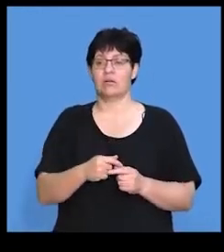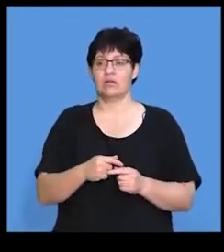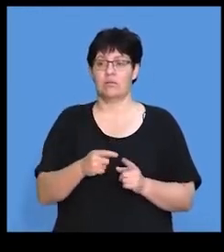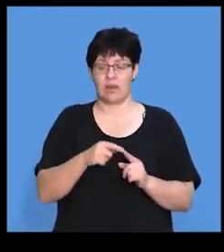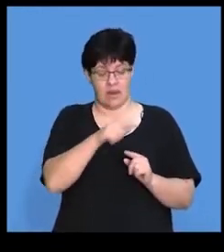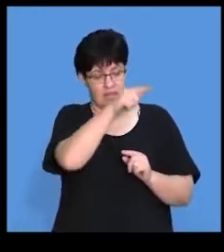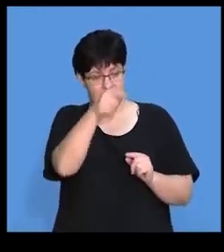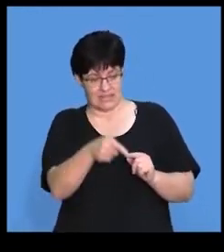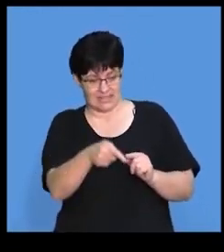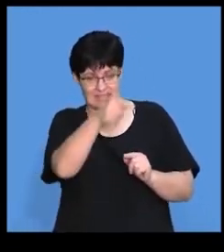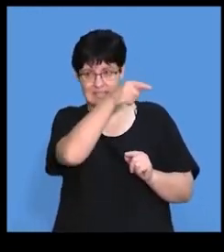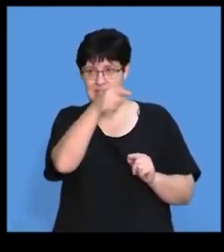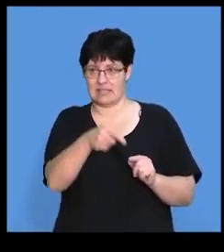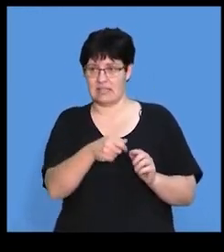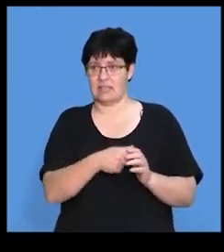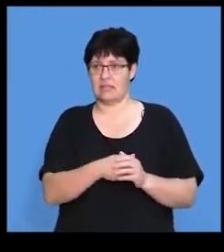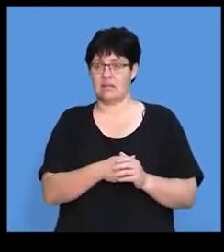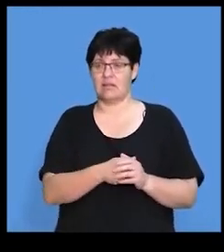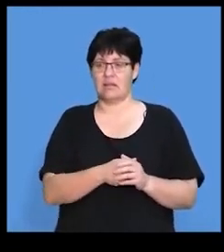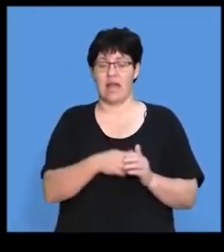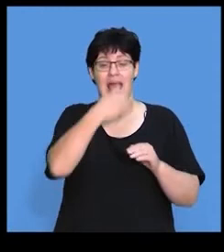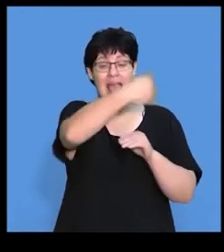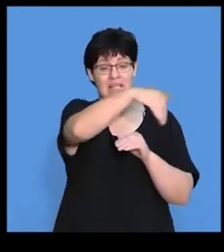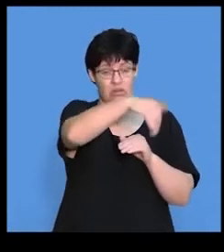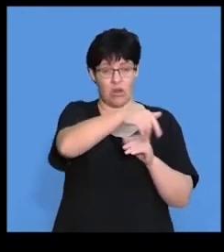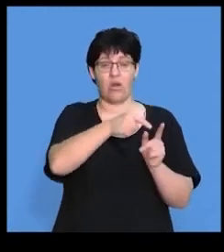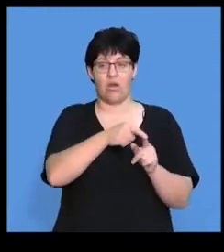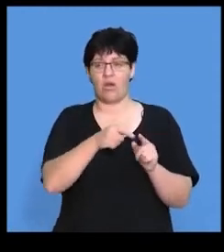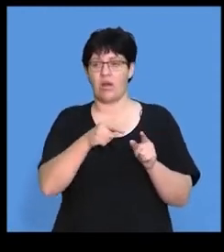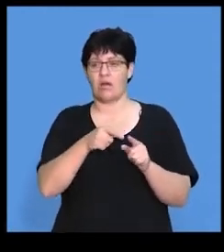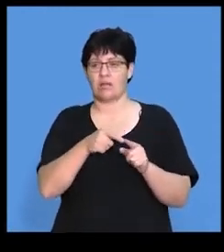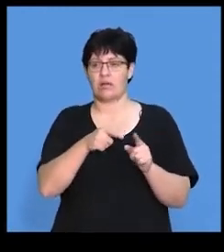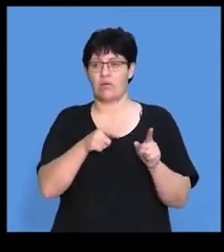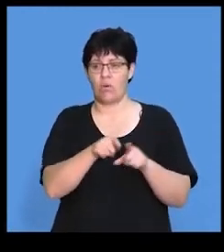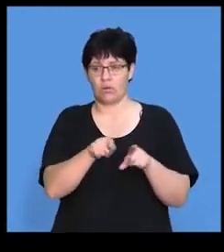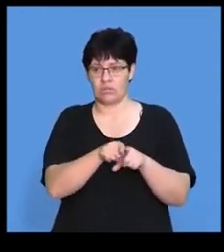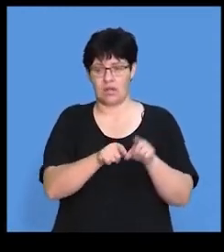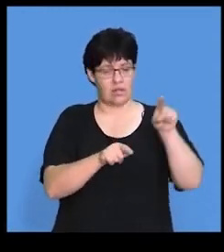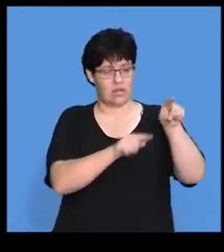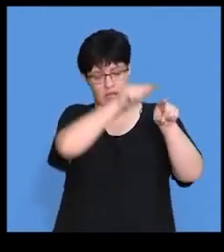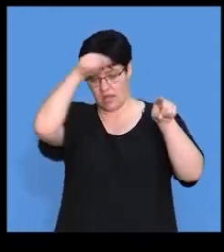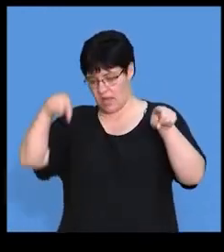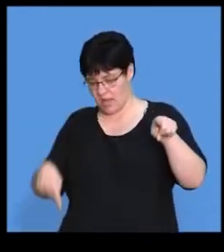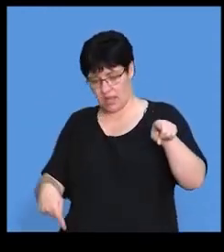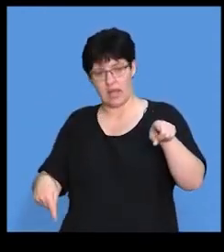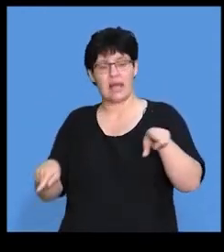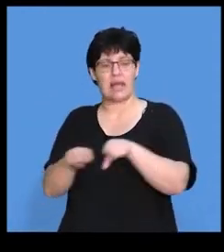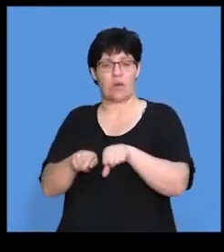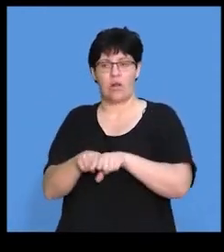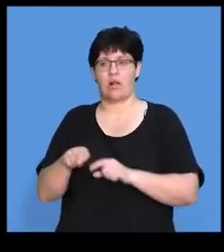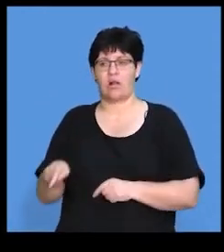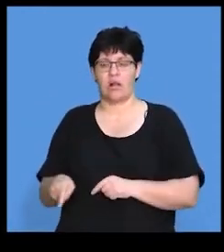quadrilateral, which is this angle over here, the exterior angle of the cyclic quadrilateral is always